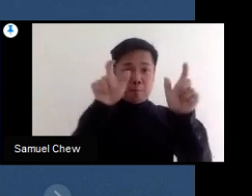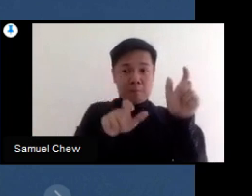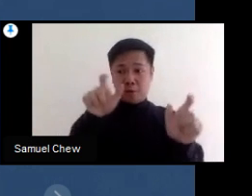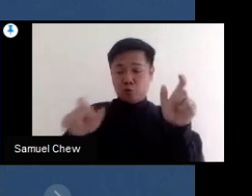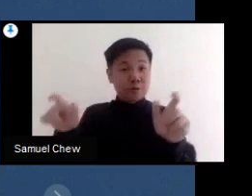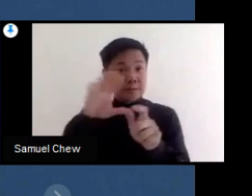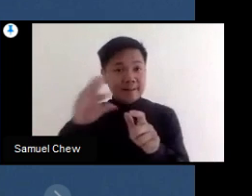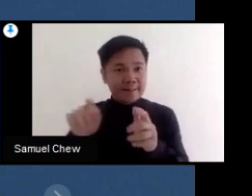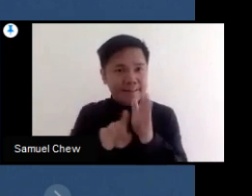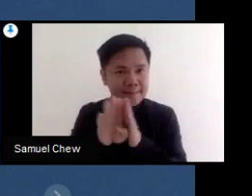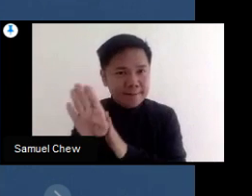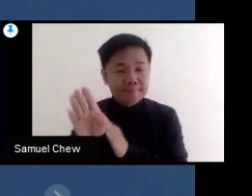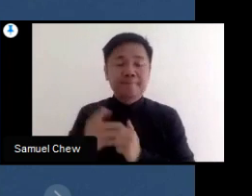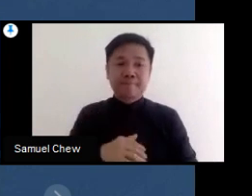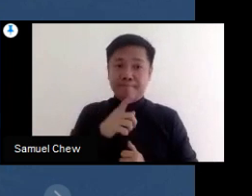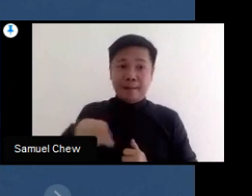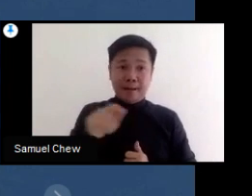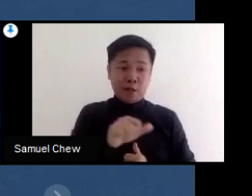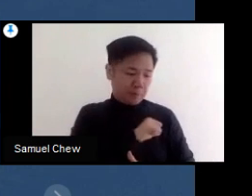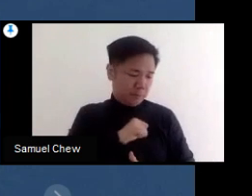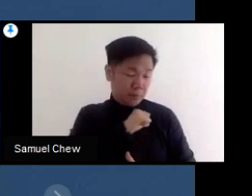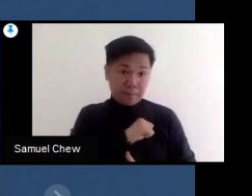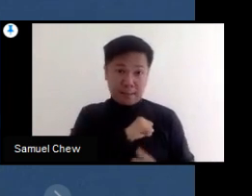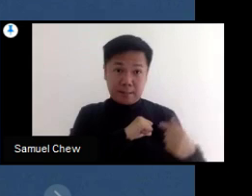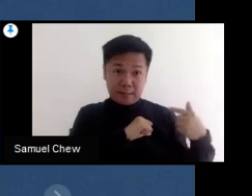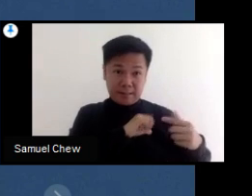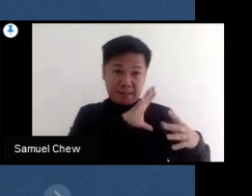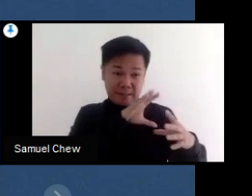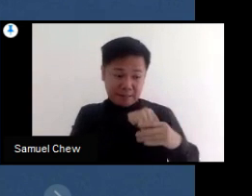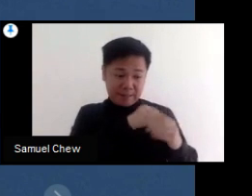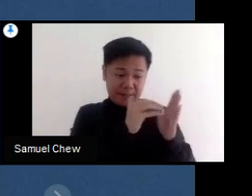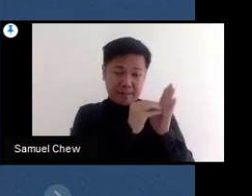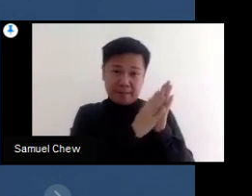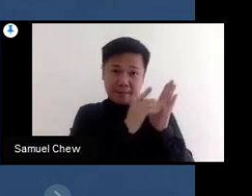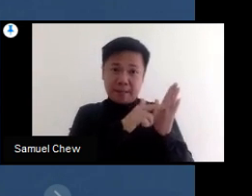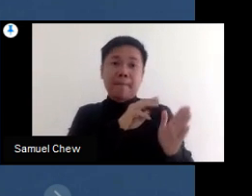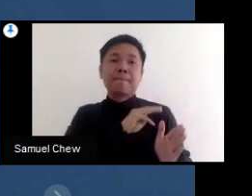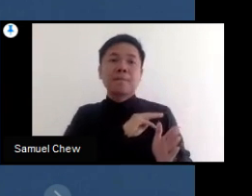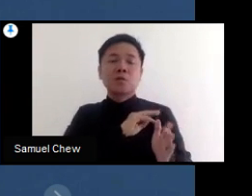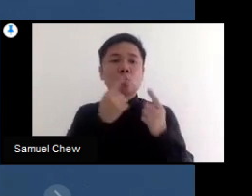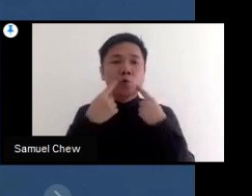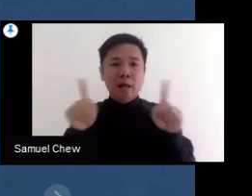of the commitments contained in the Asian and Pacific Ministerial Declaration on